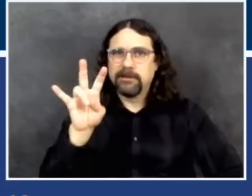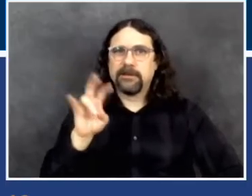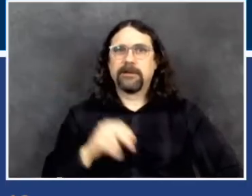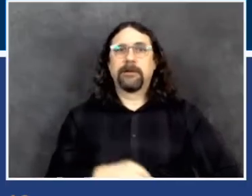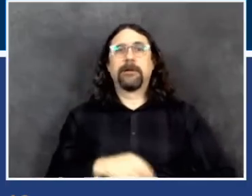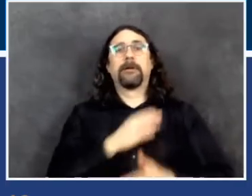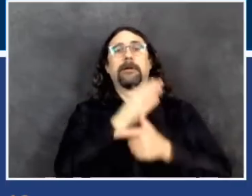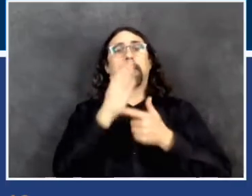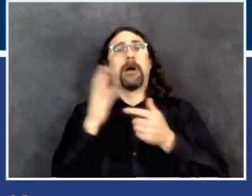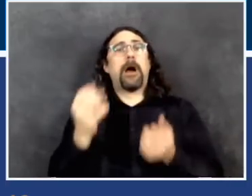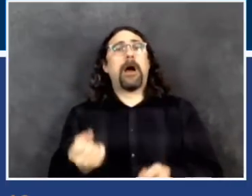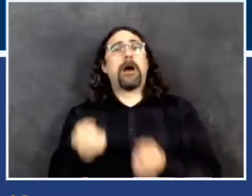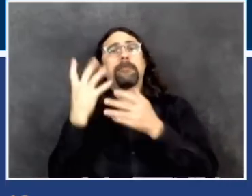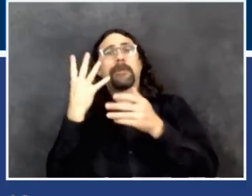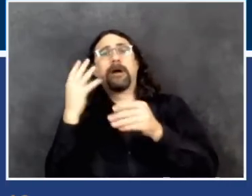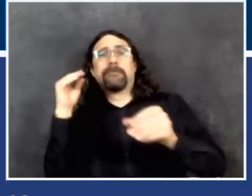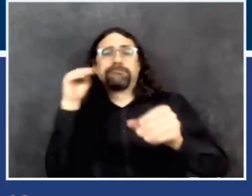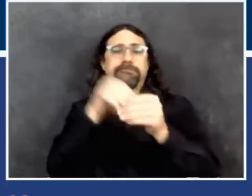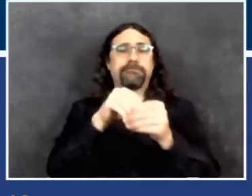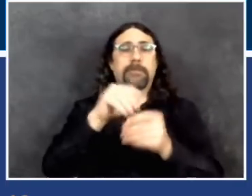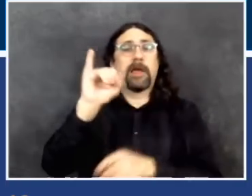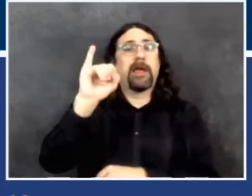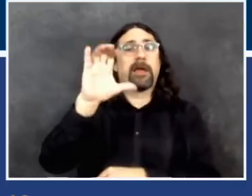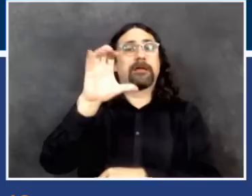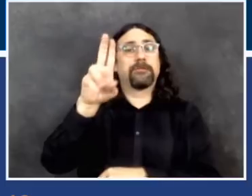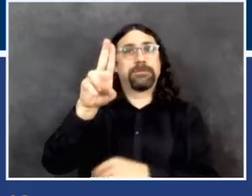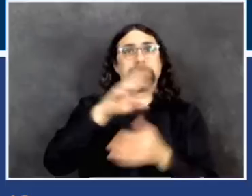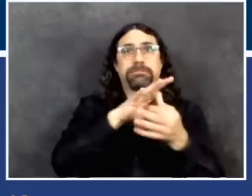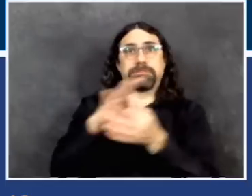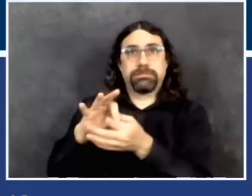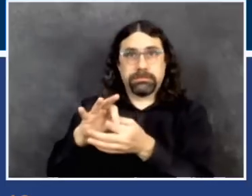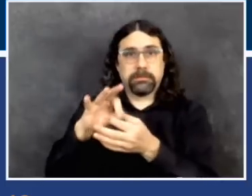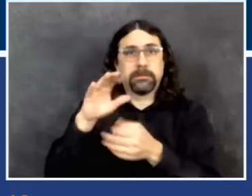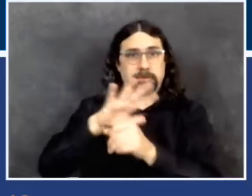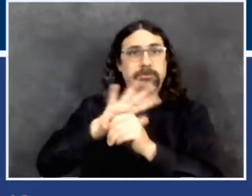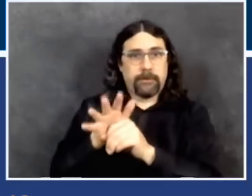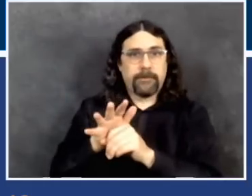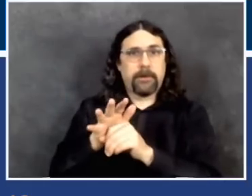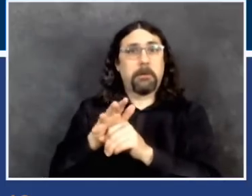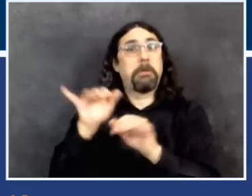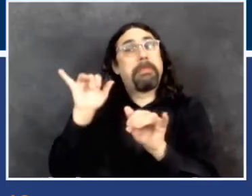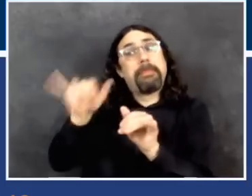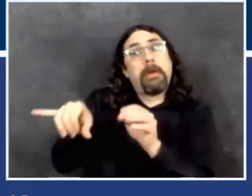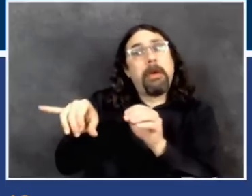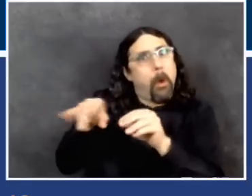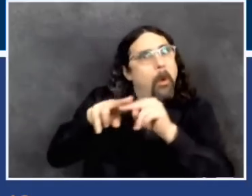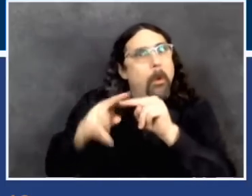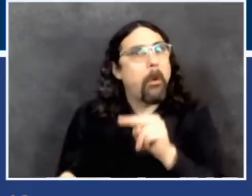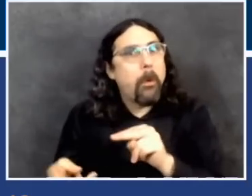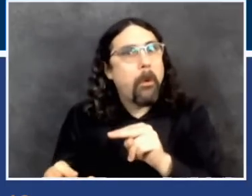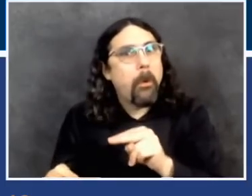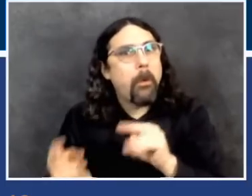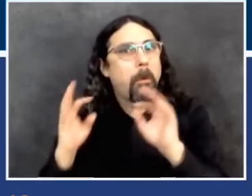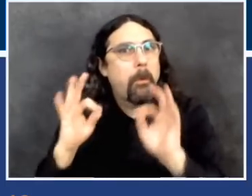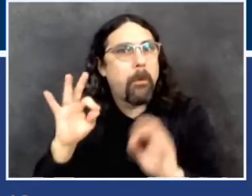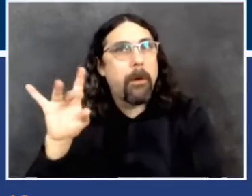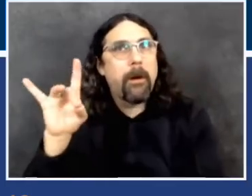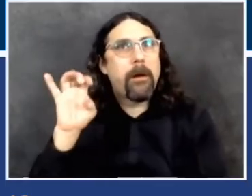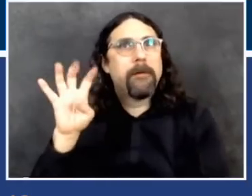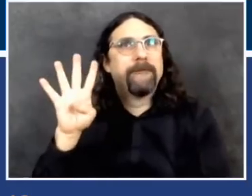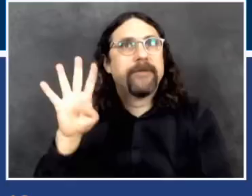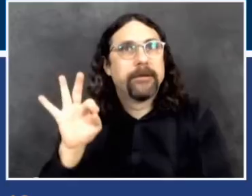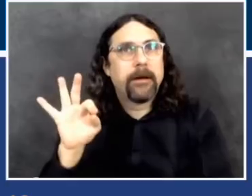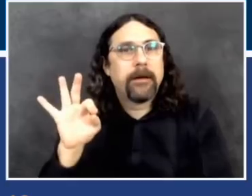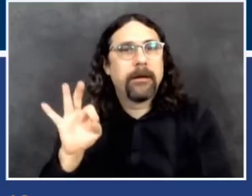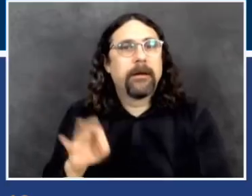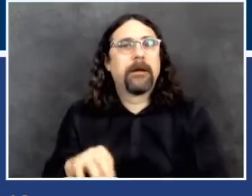to 849. Percent of people tested positive for COVID-19. Citywide, that went down